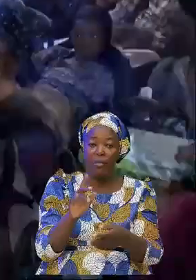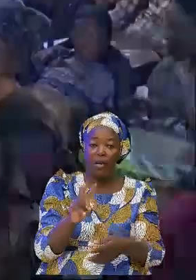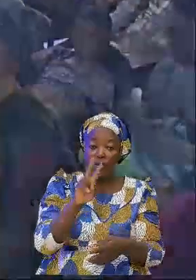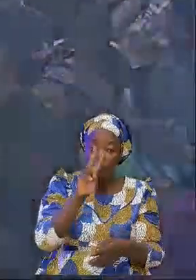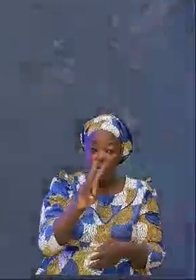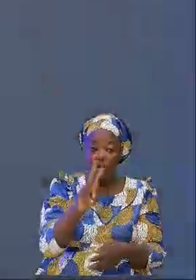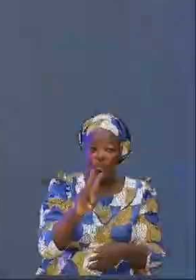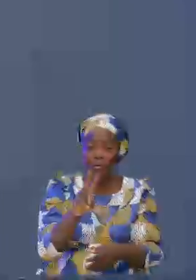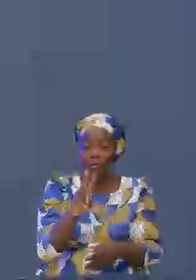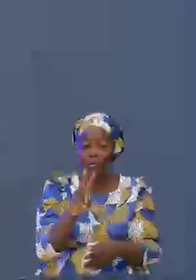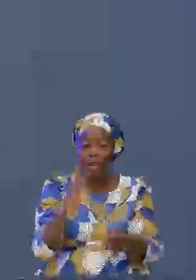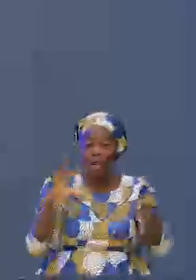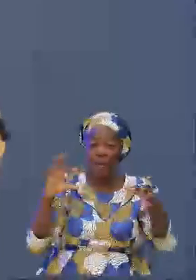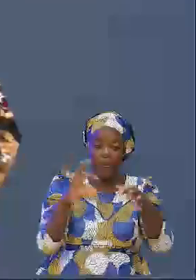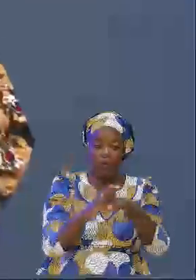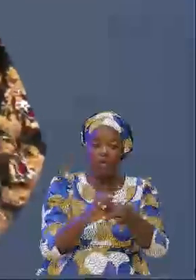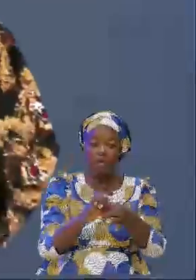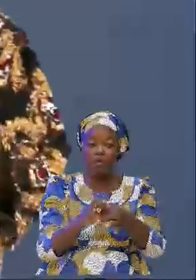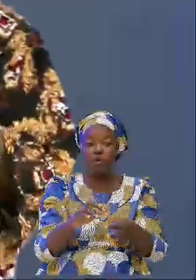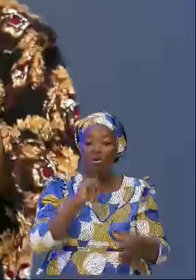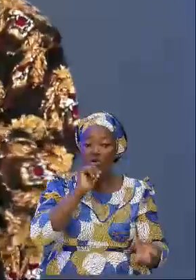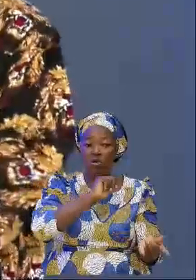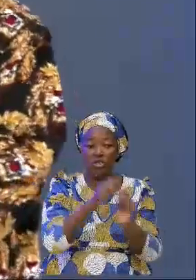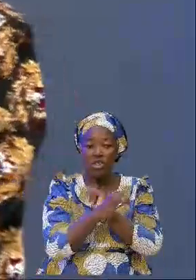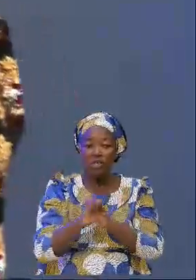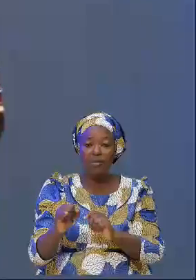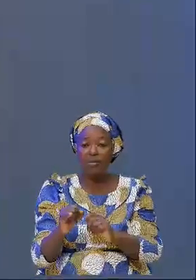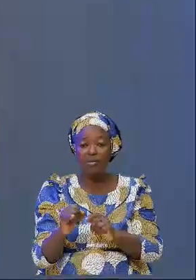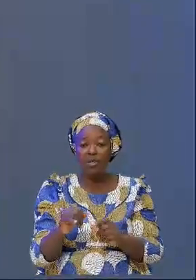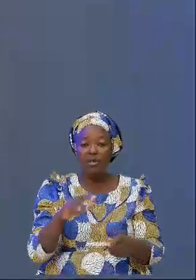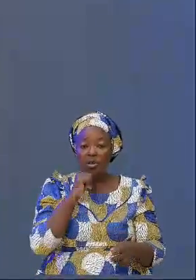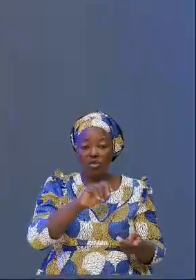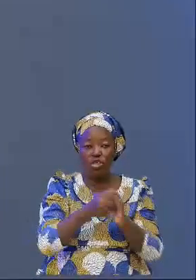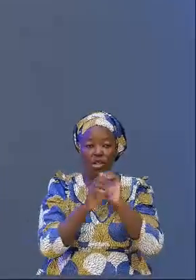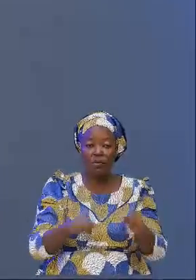6 verse 18, that by two immutable,